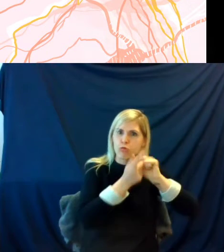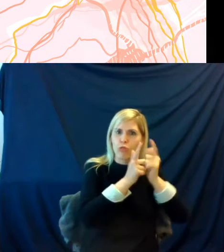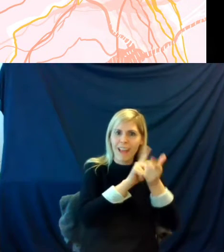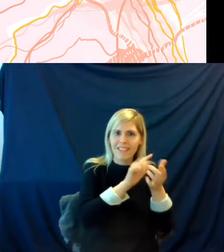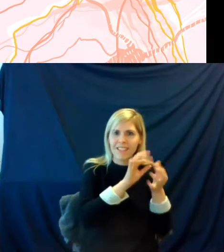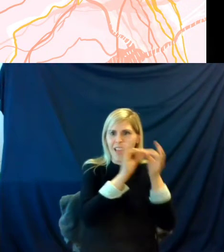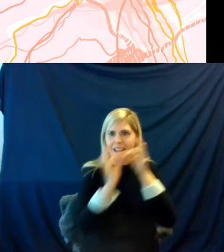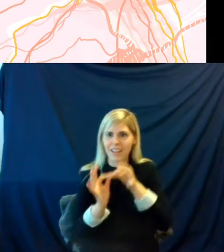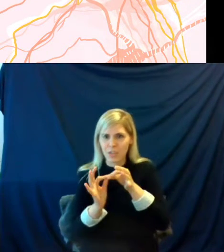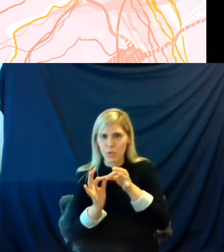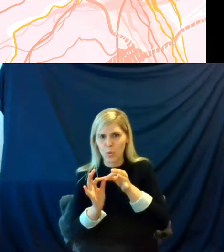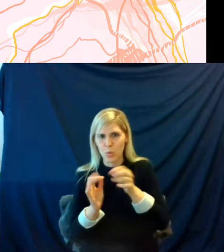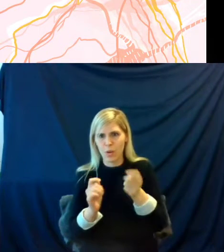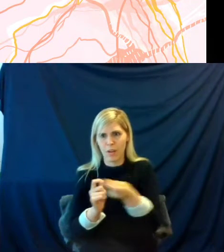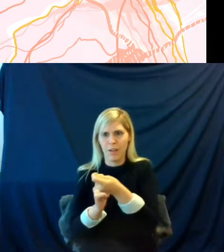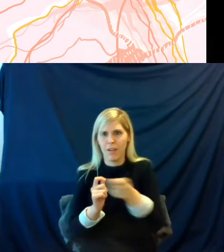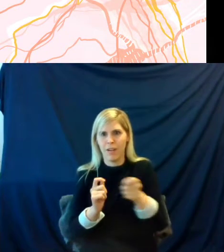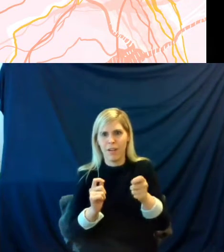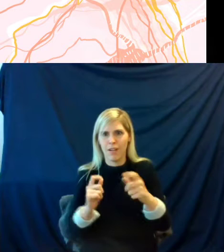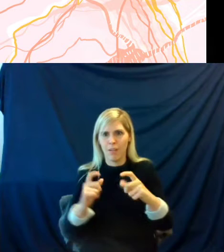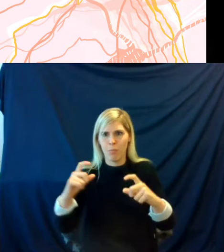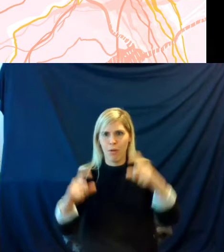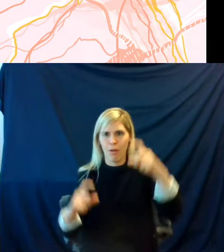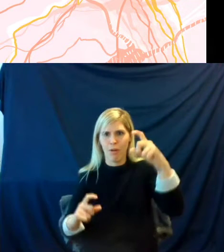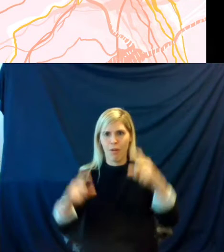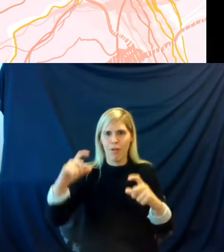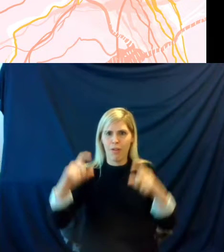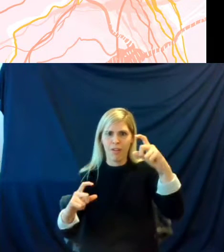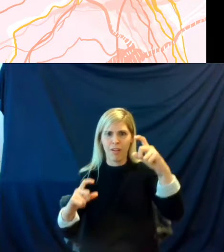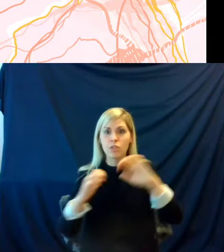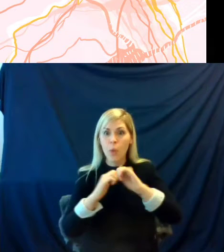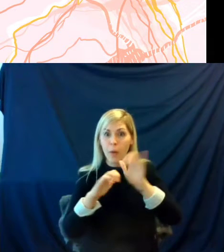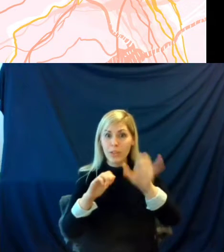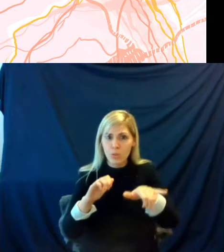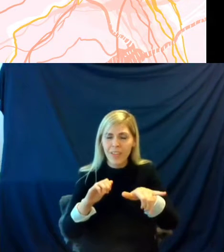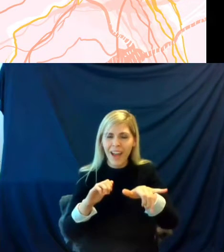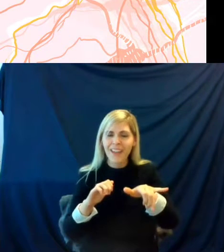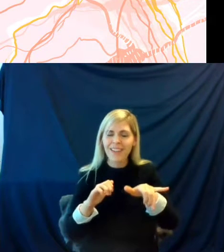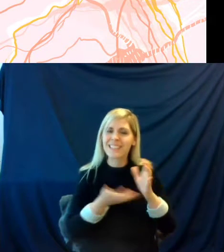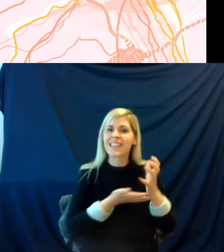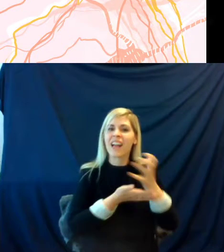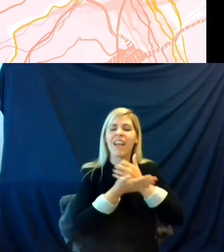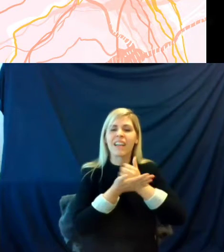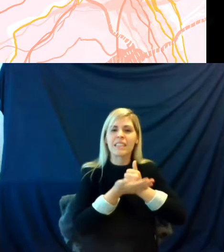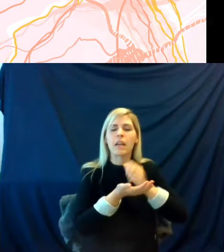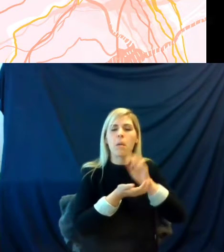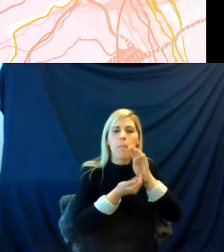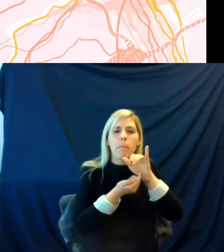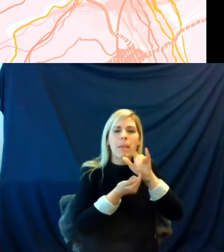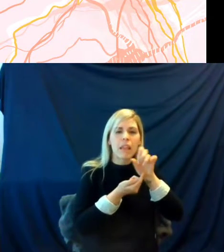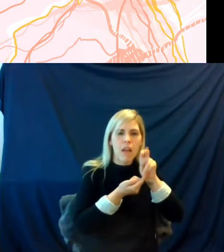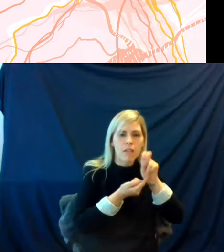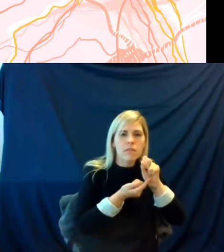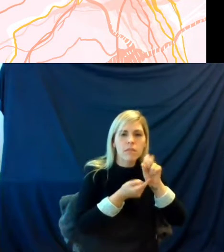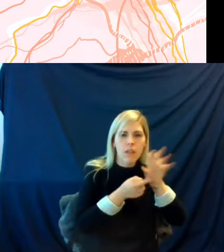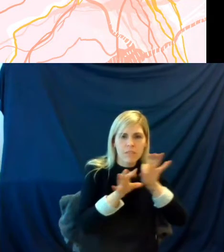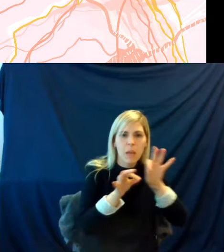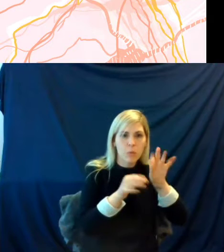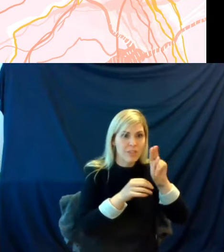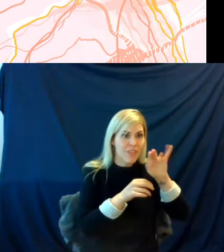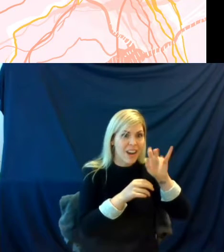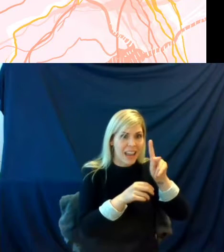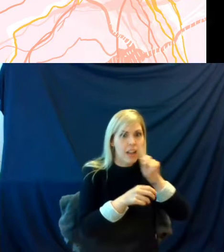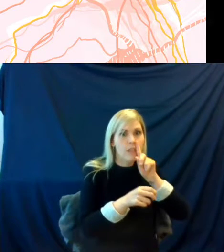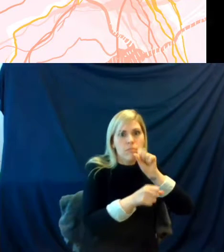that to the Pong game. But again, the way that we've been able to do that is through collecting millions of samples of